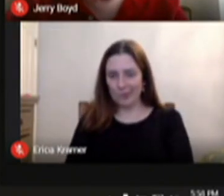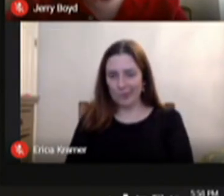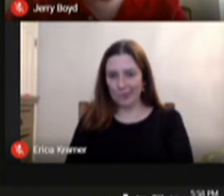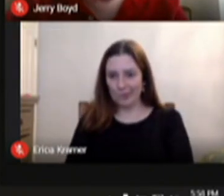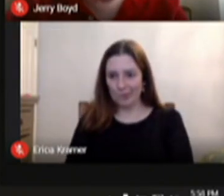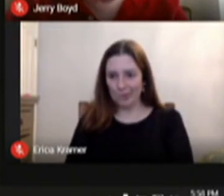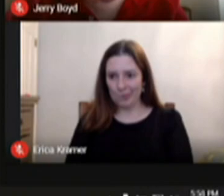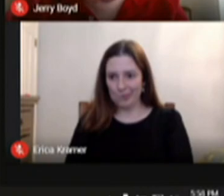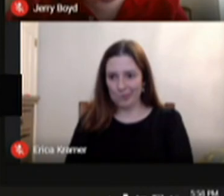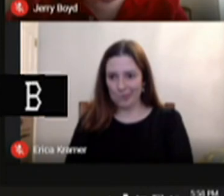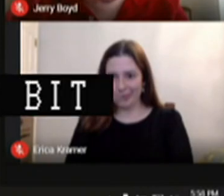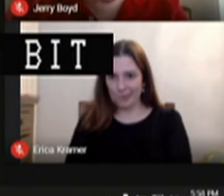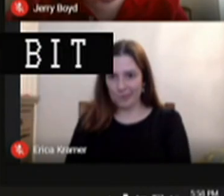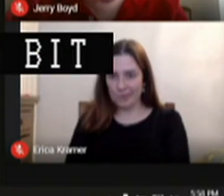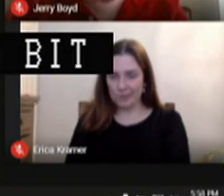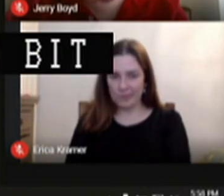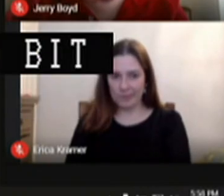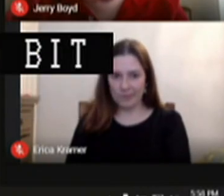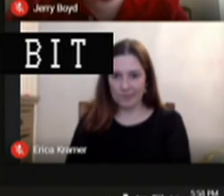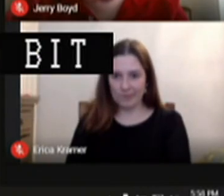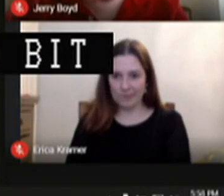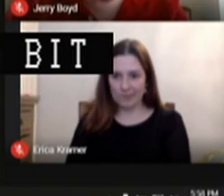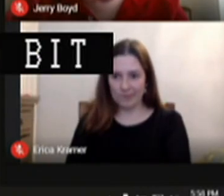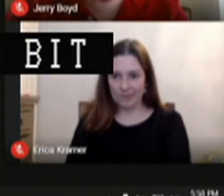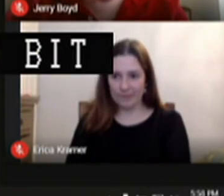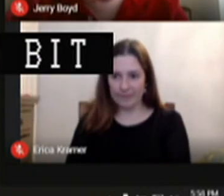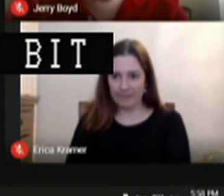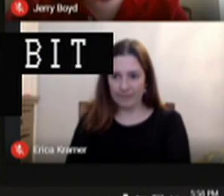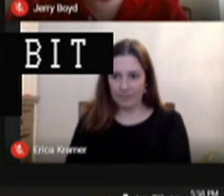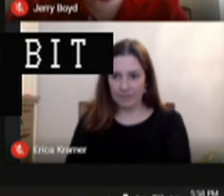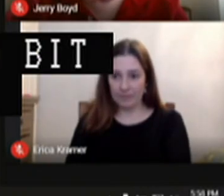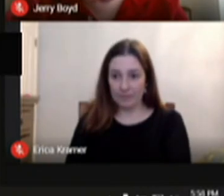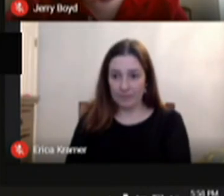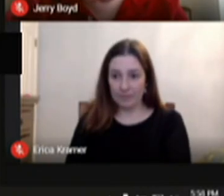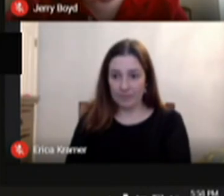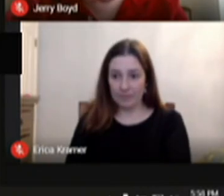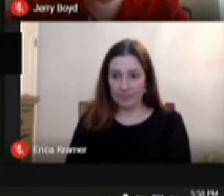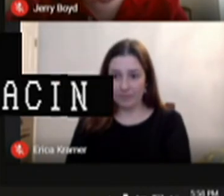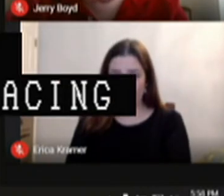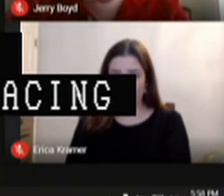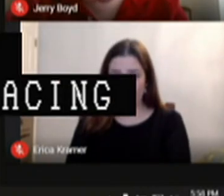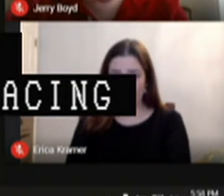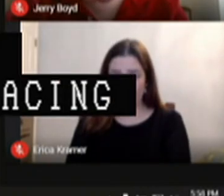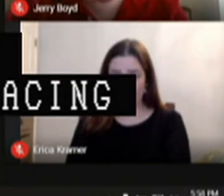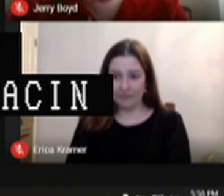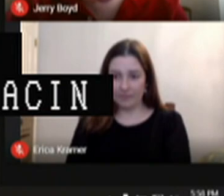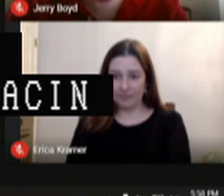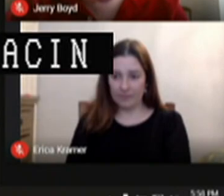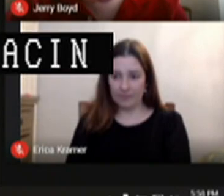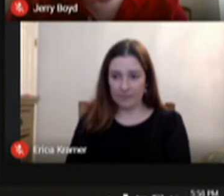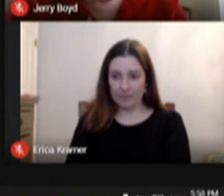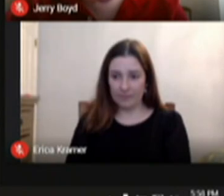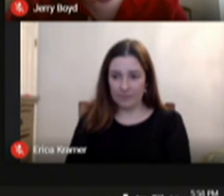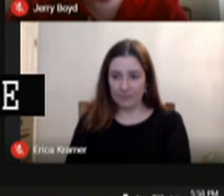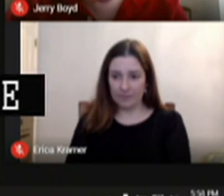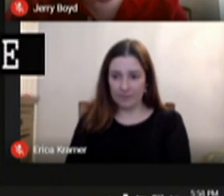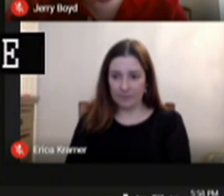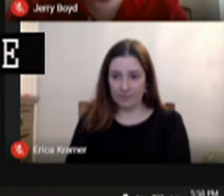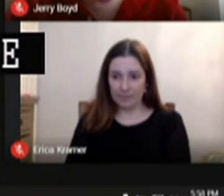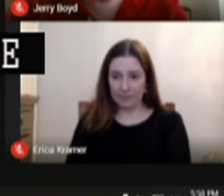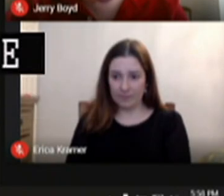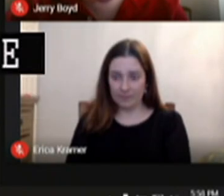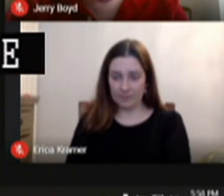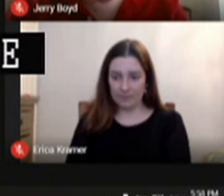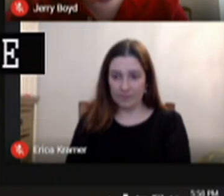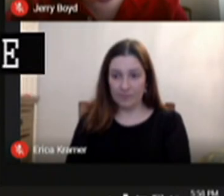talk specifically about pavement materials and surfacing. We have heard throughout the process that there is significant concern